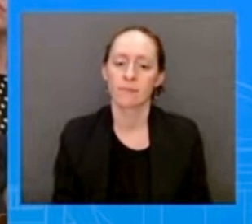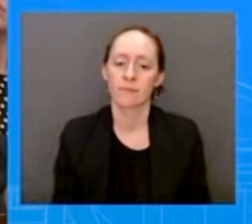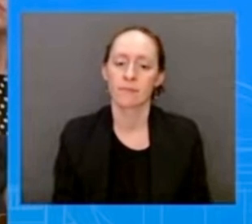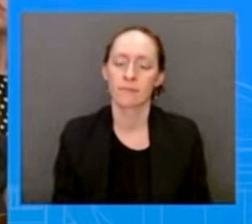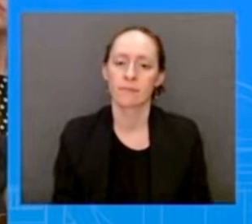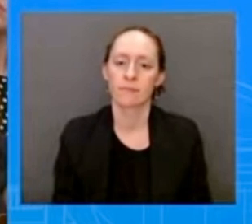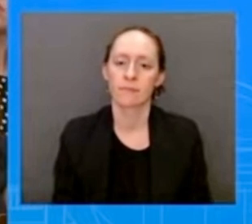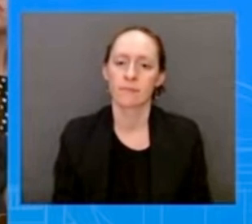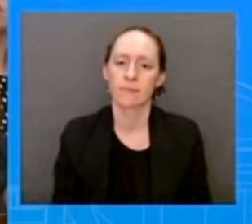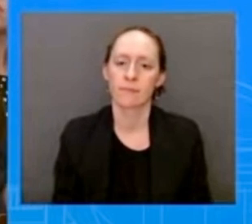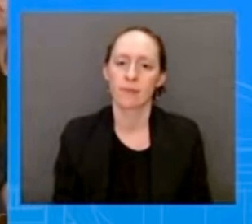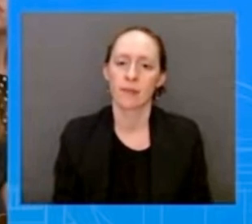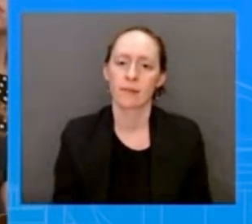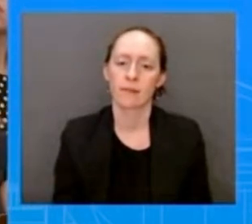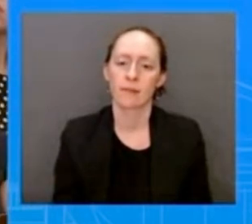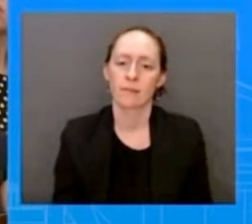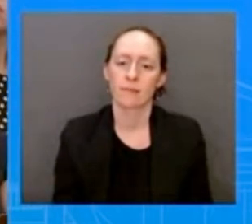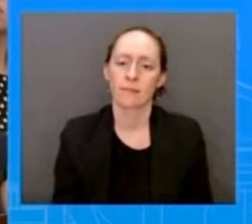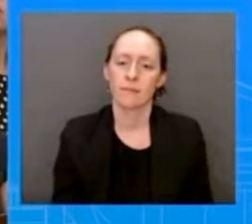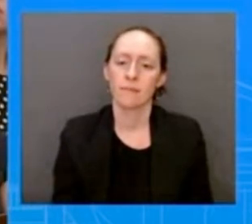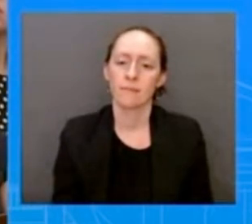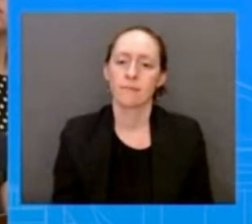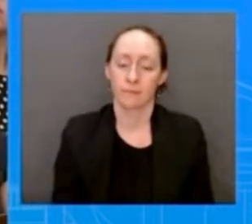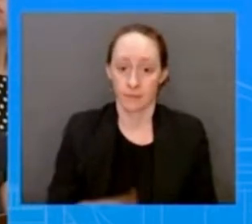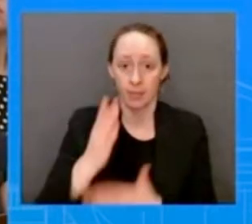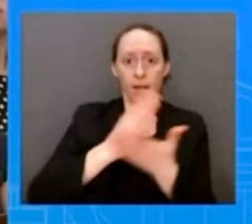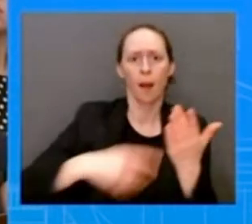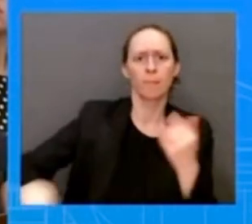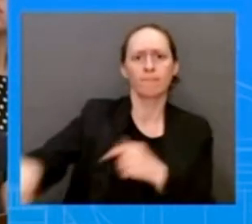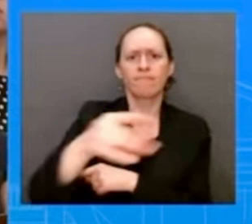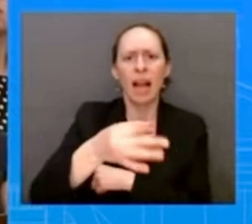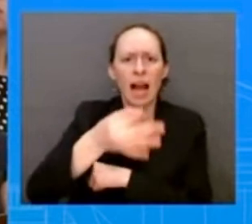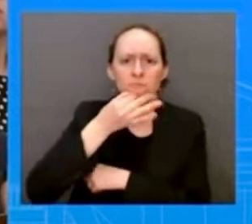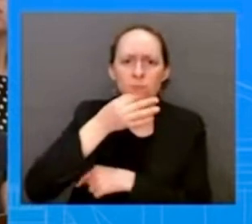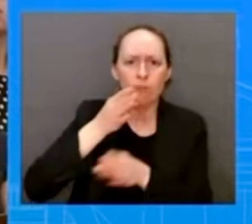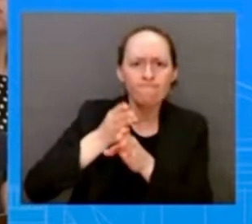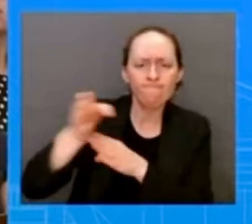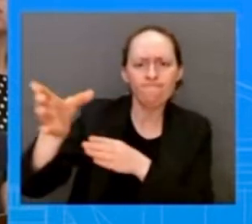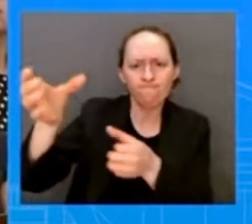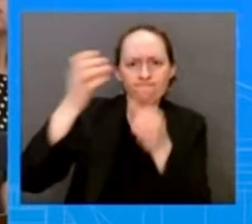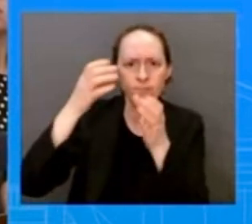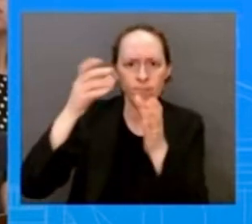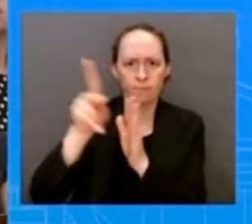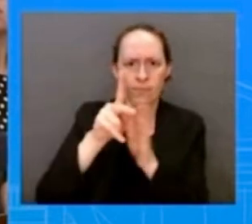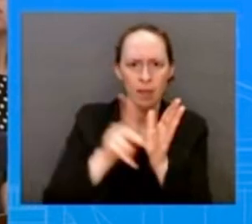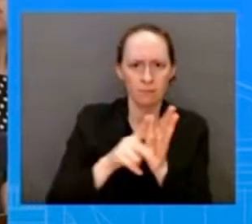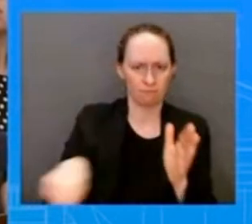policy experts have expressed concern that many households, especially Black and